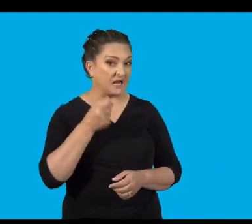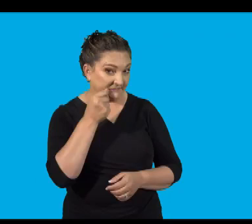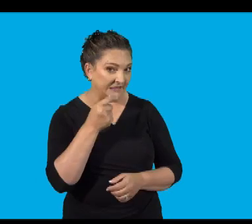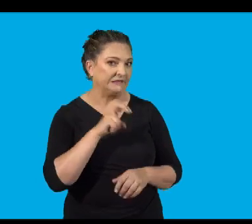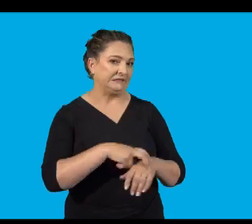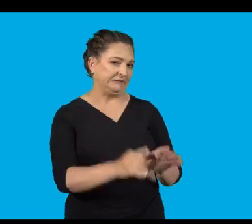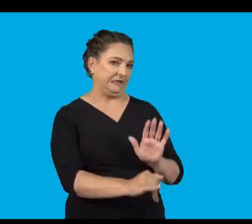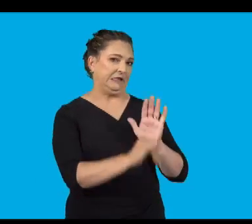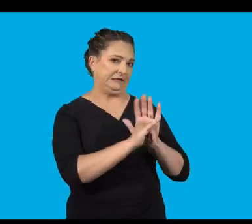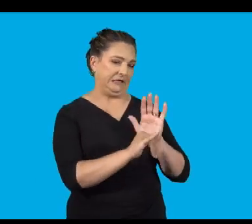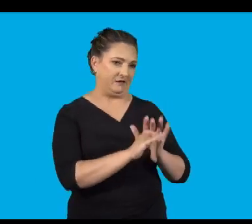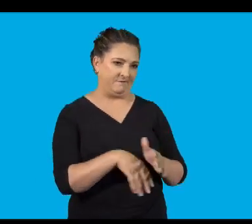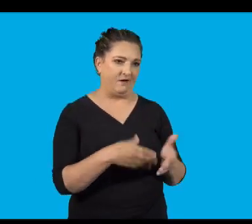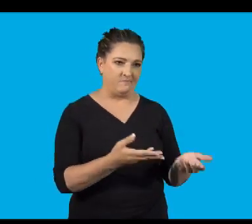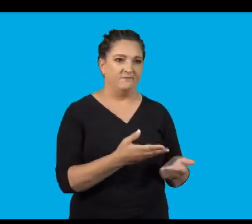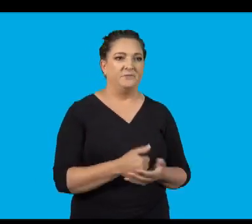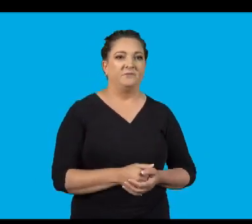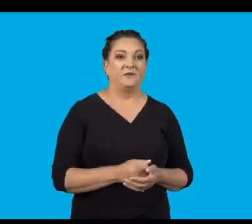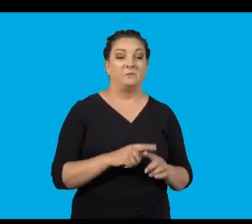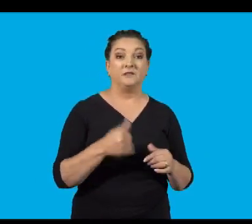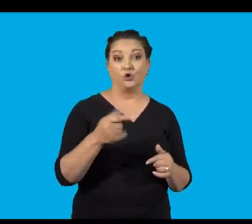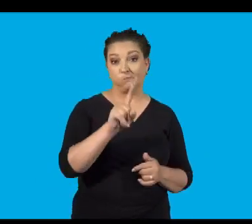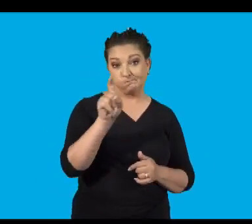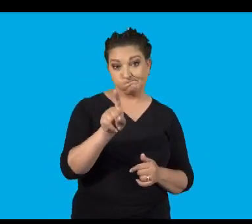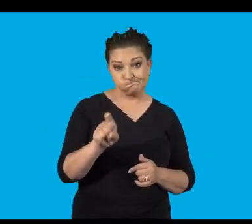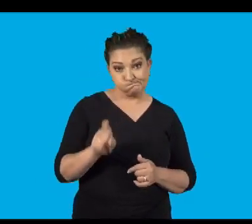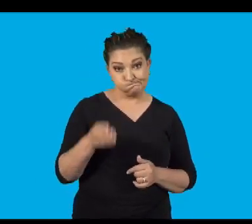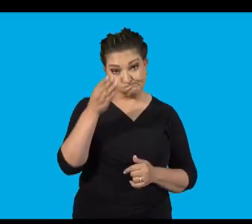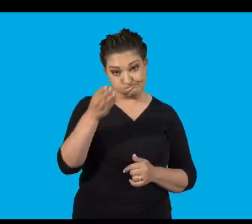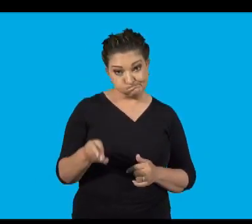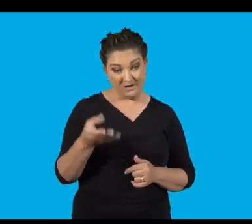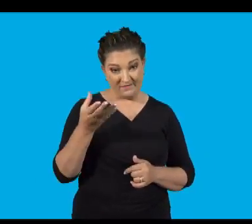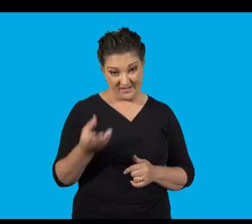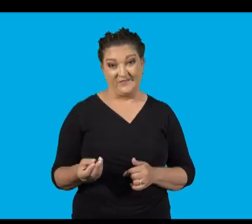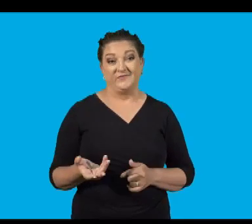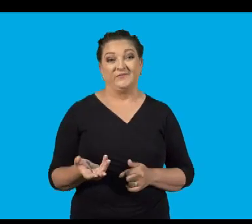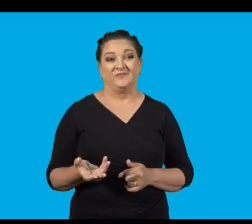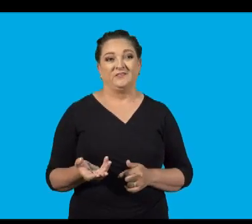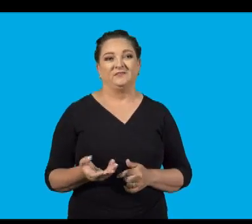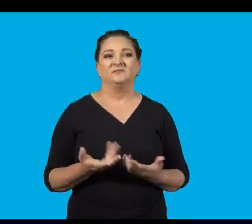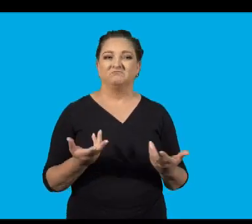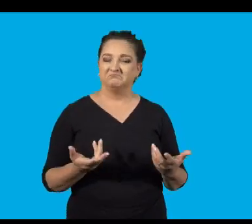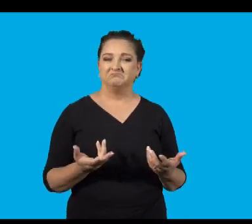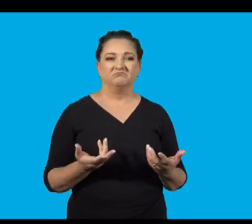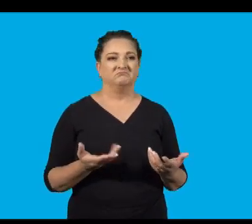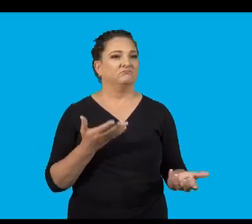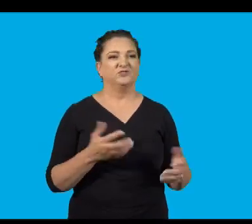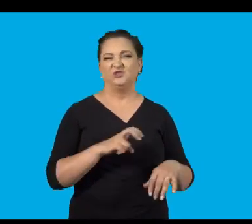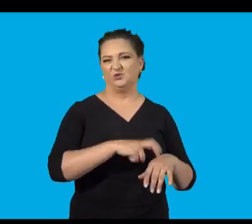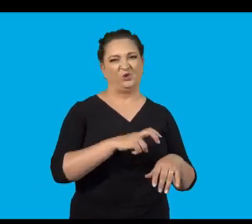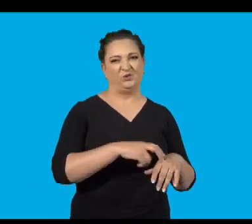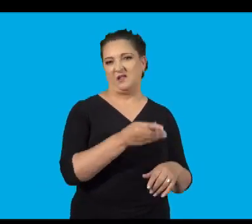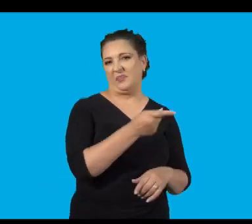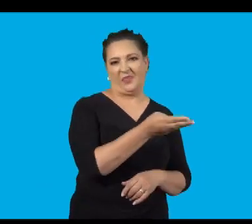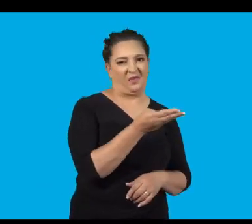as a female, all right? So they've already given you the question mark in the examination question paper, so you might not need